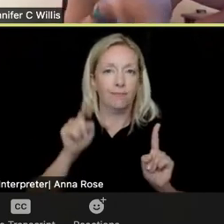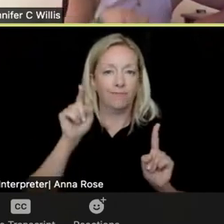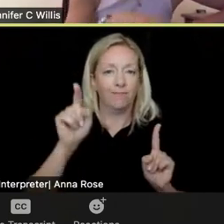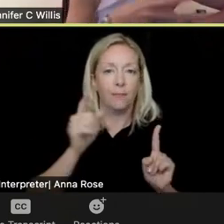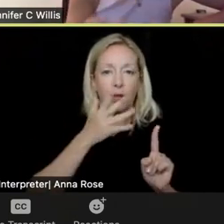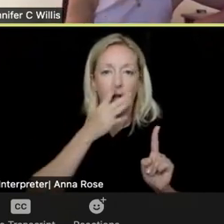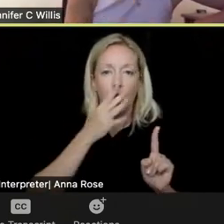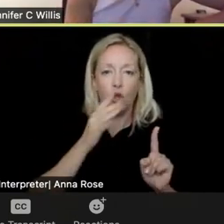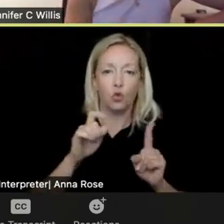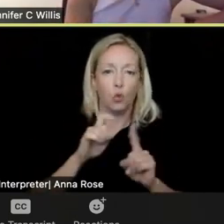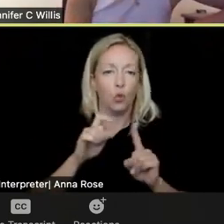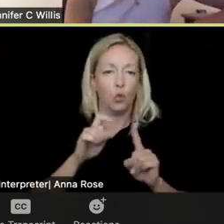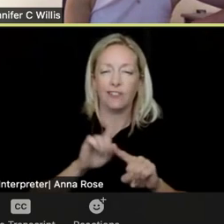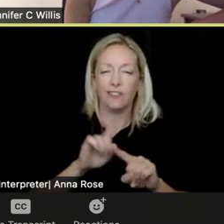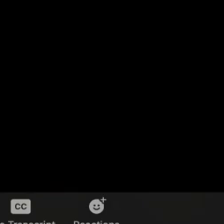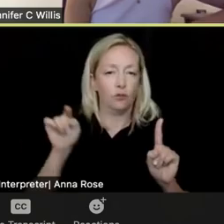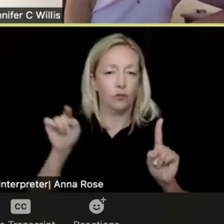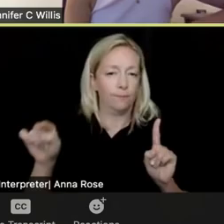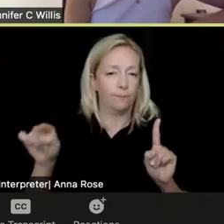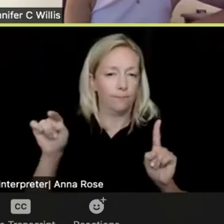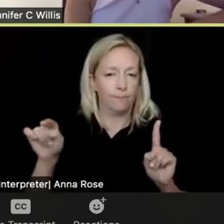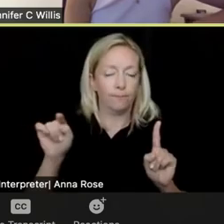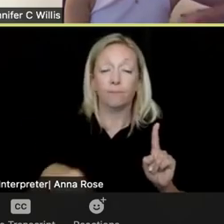here, but looks very similar to this.